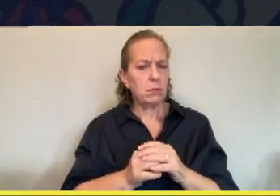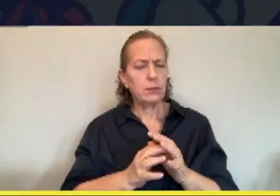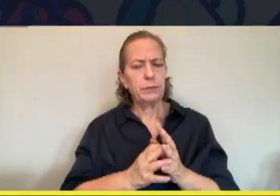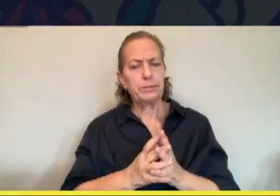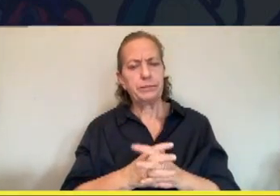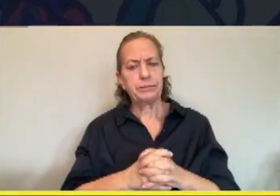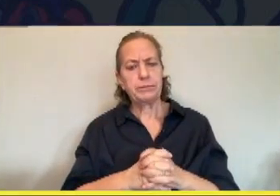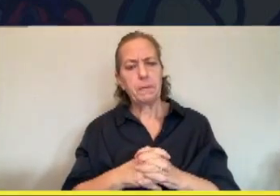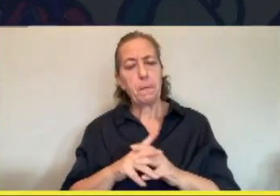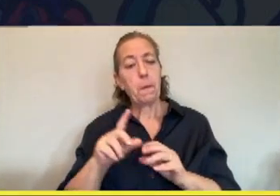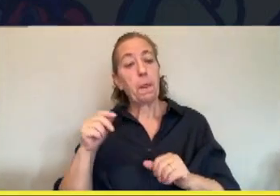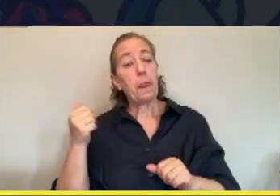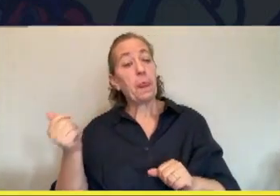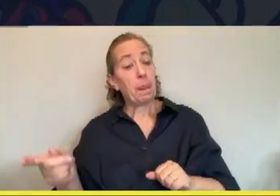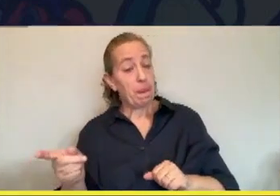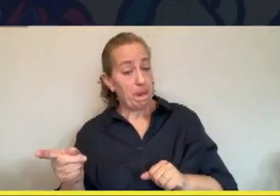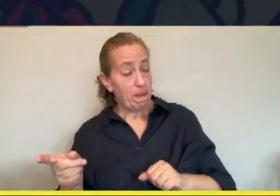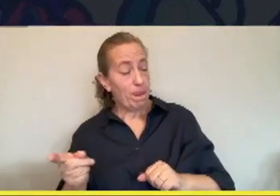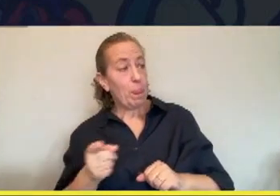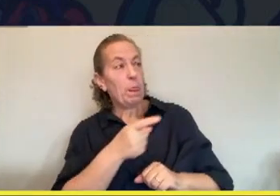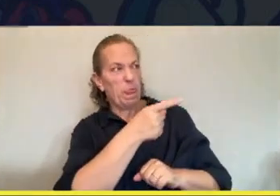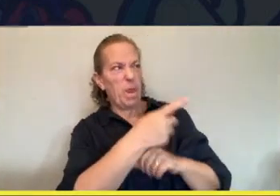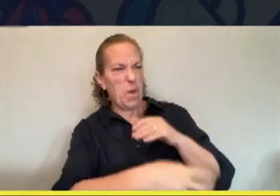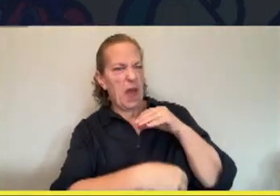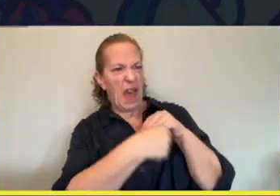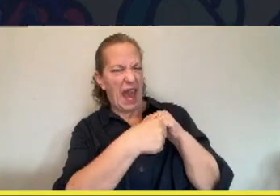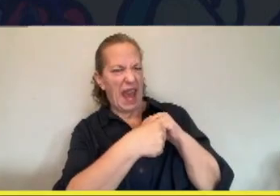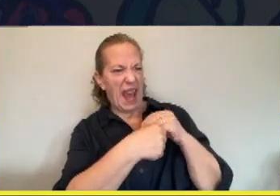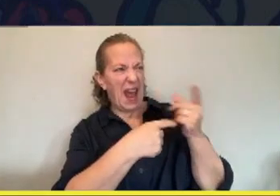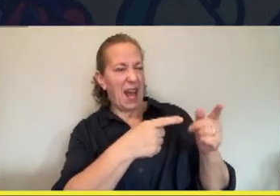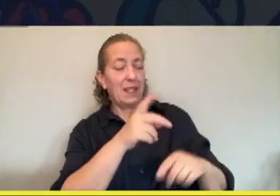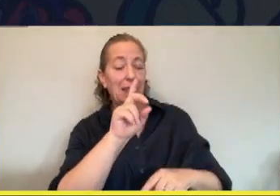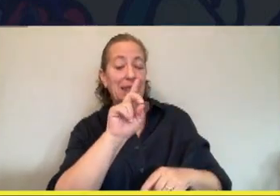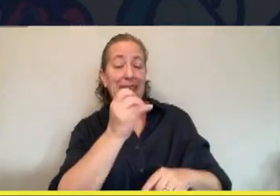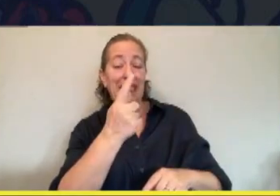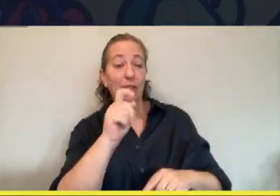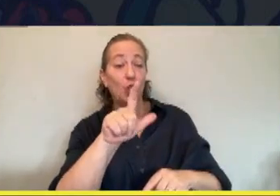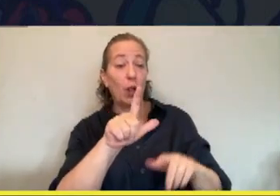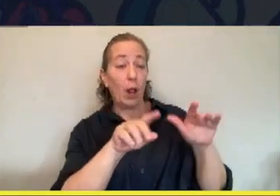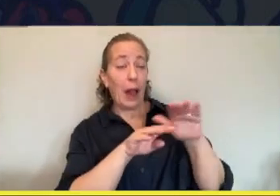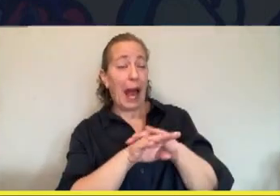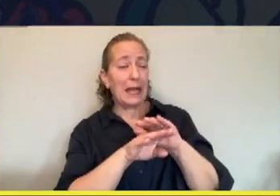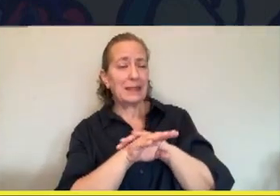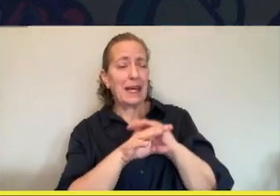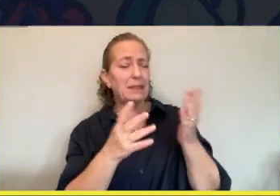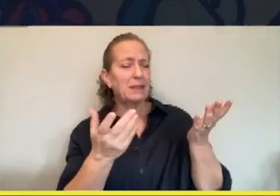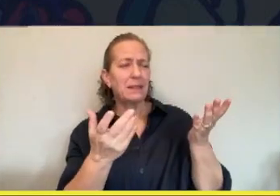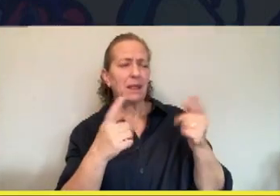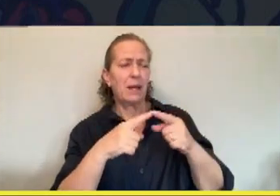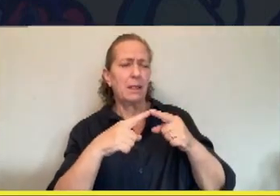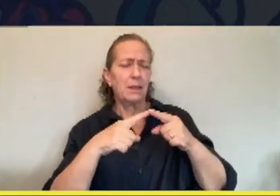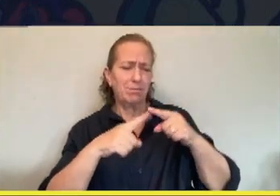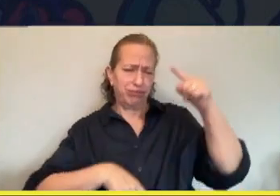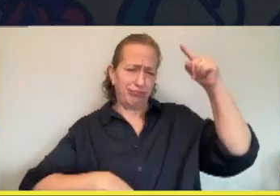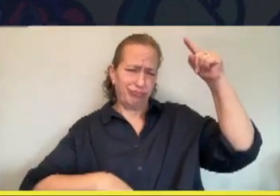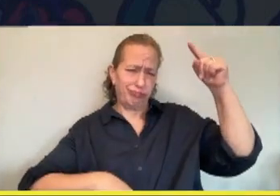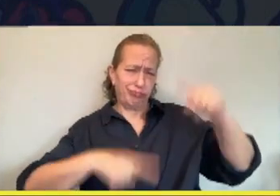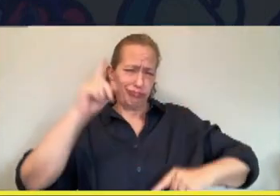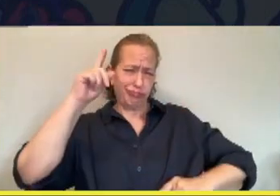the rural piece, digital access is very inconsistent across the country, particularly in rural areas.